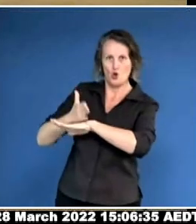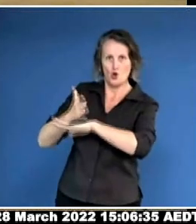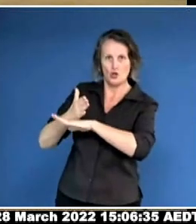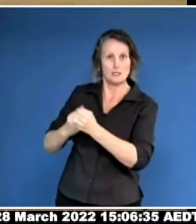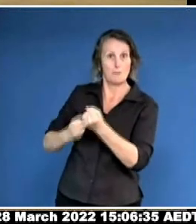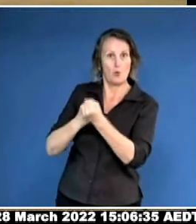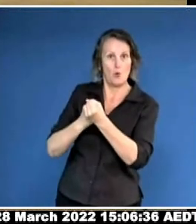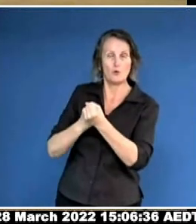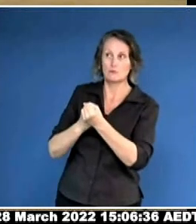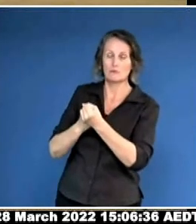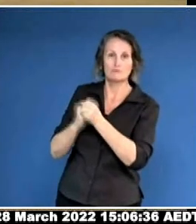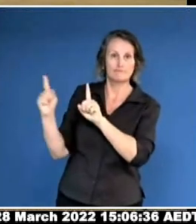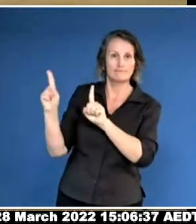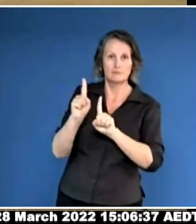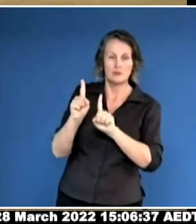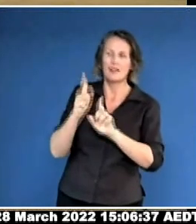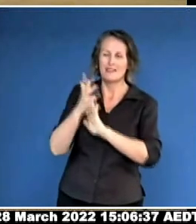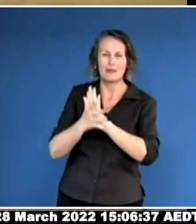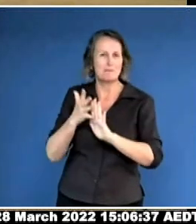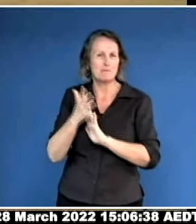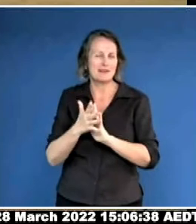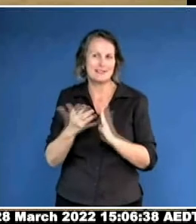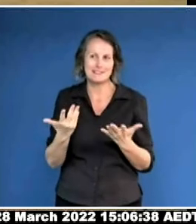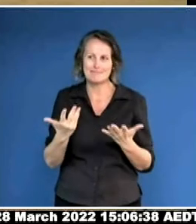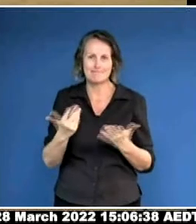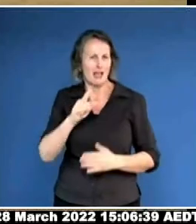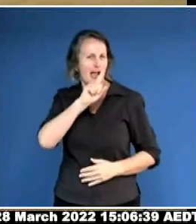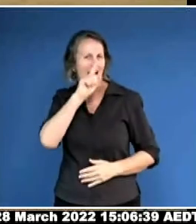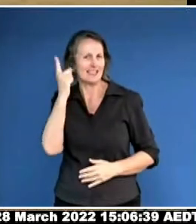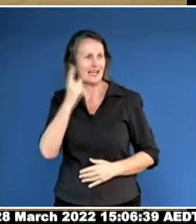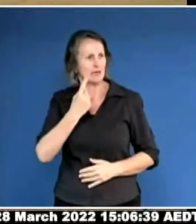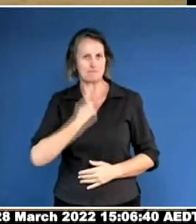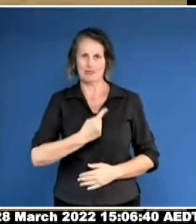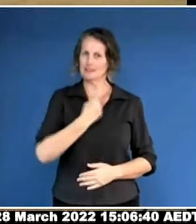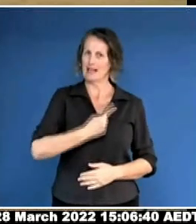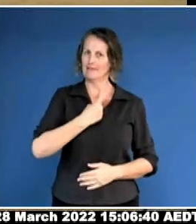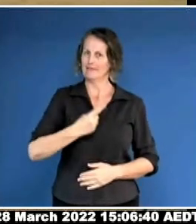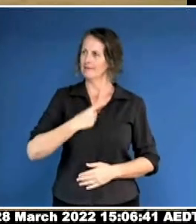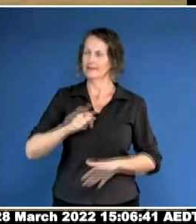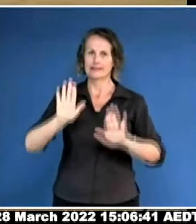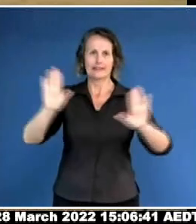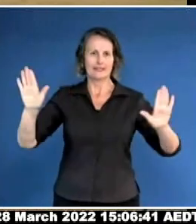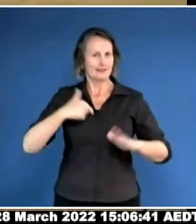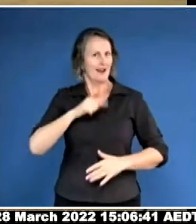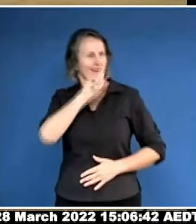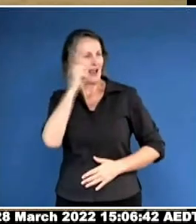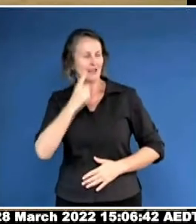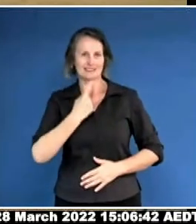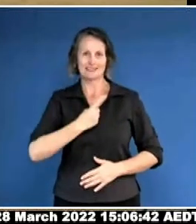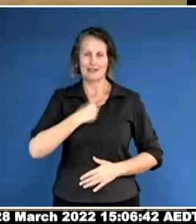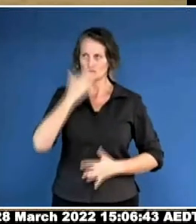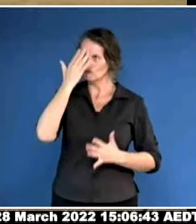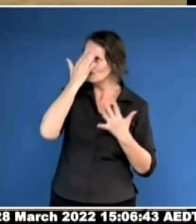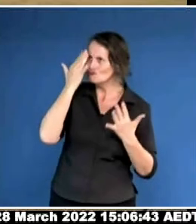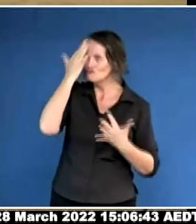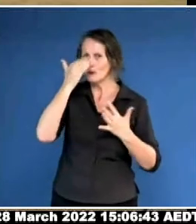capacity impacts on my ability to be in my own mind space and to make my own plans